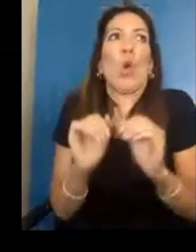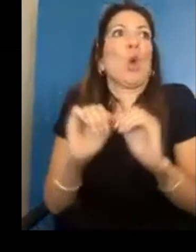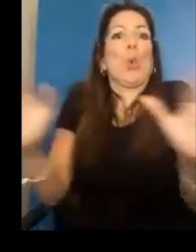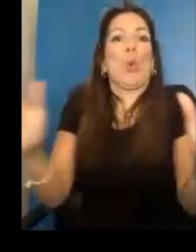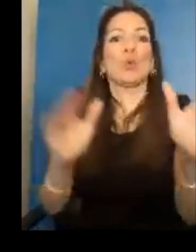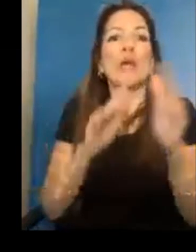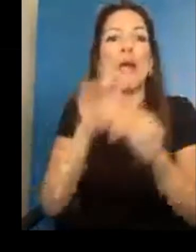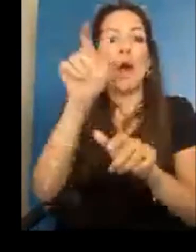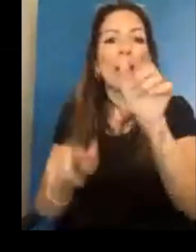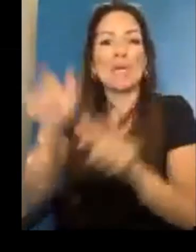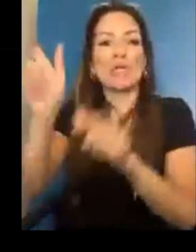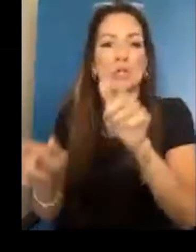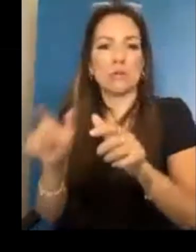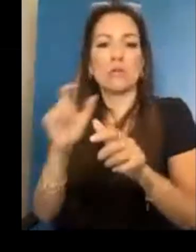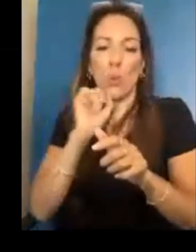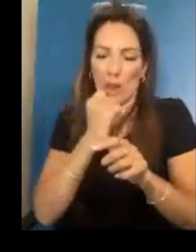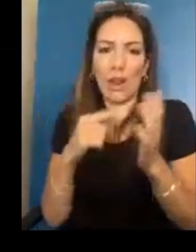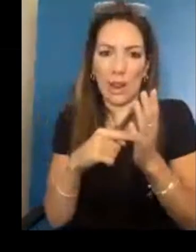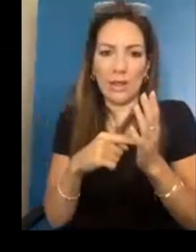outpatient departments.